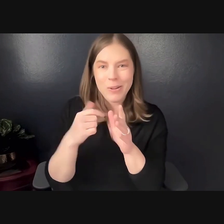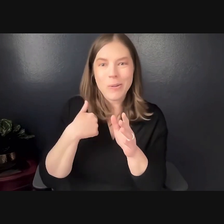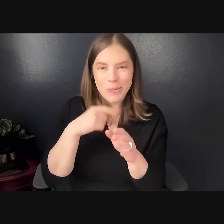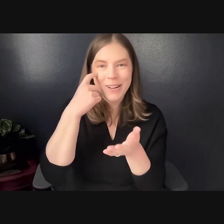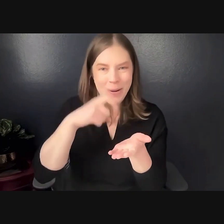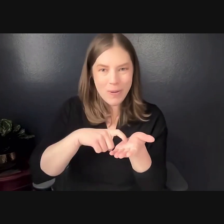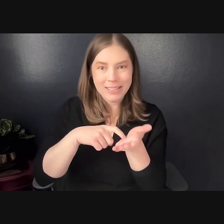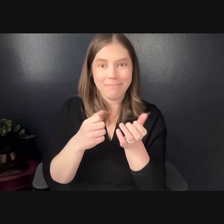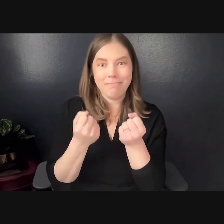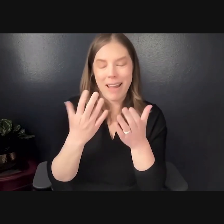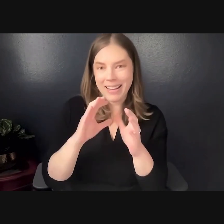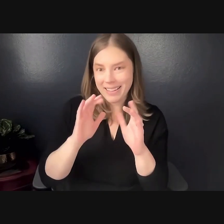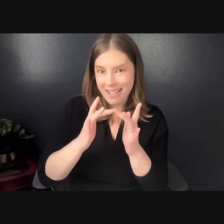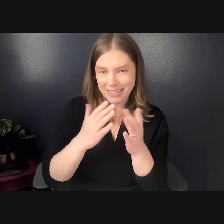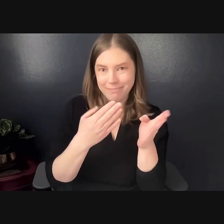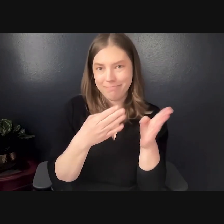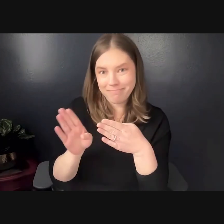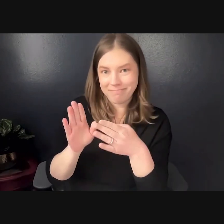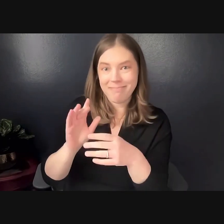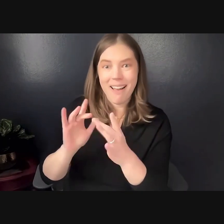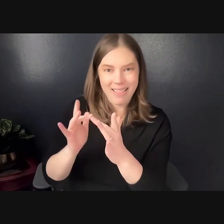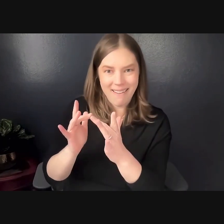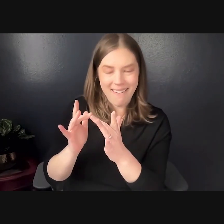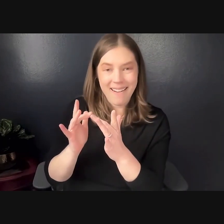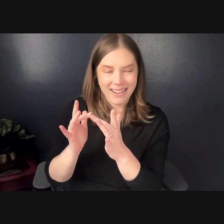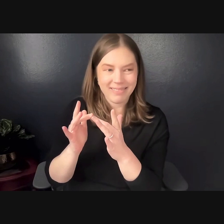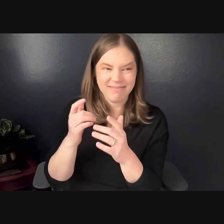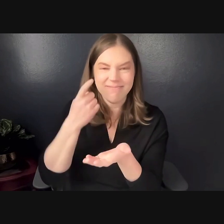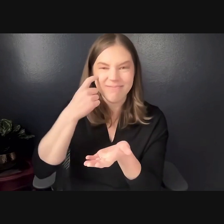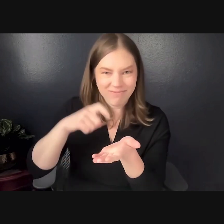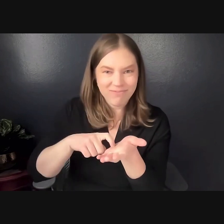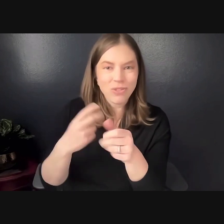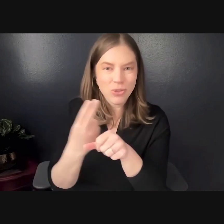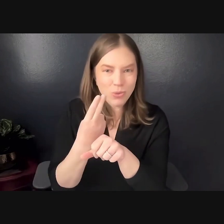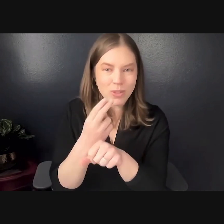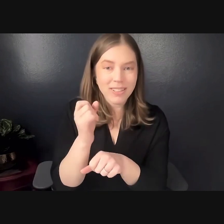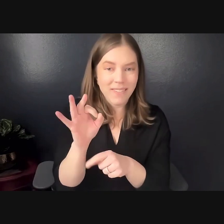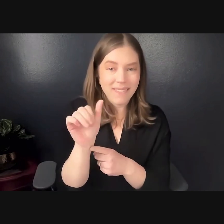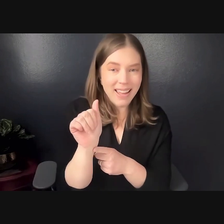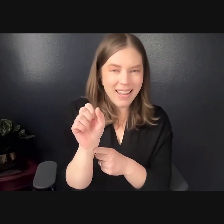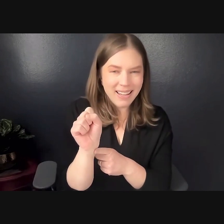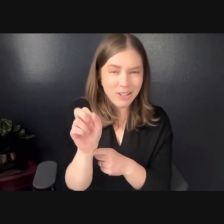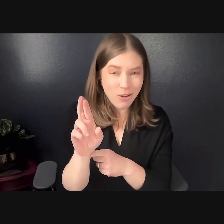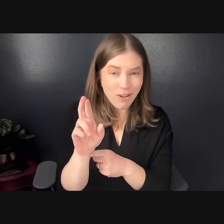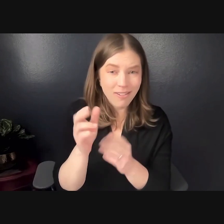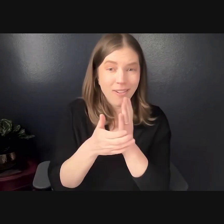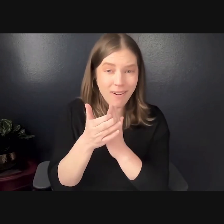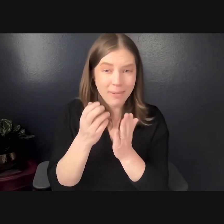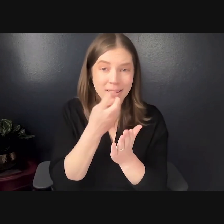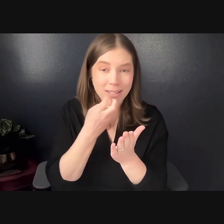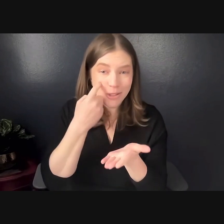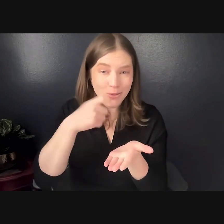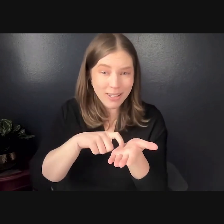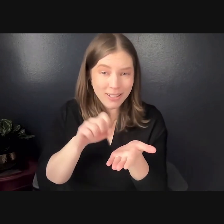You know that with the pandemic beginning in 2020, there was a huge shift